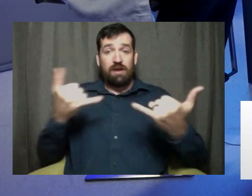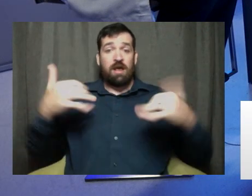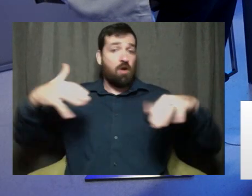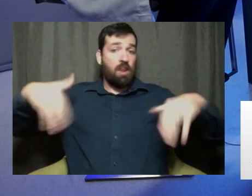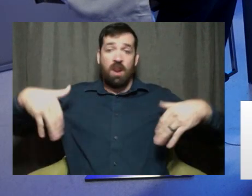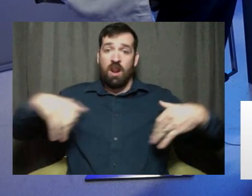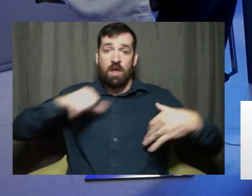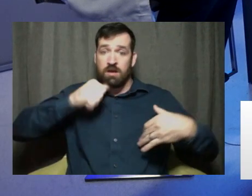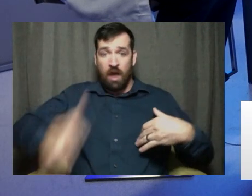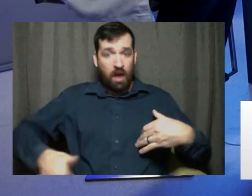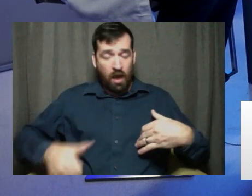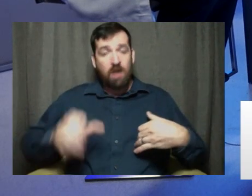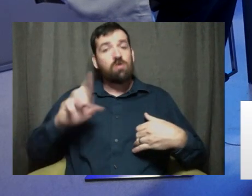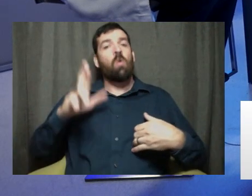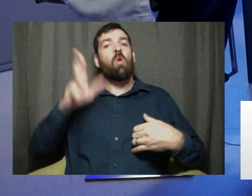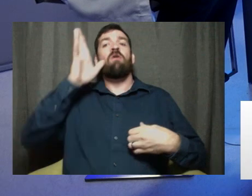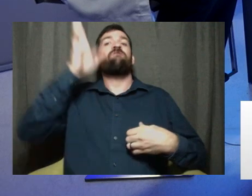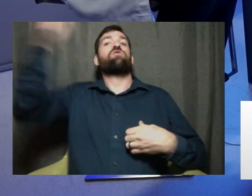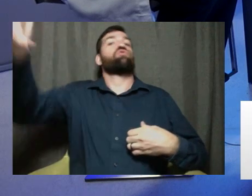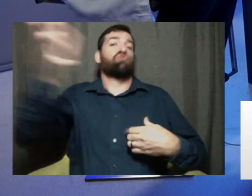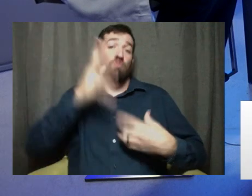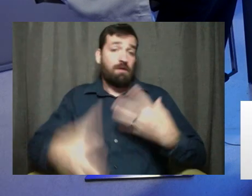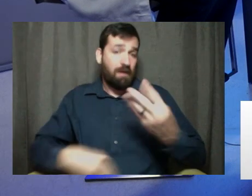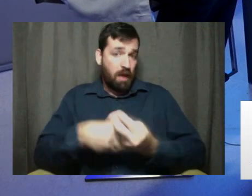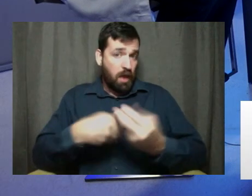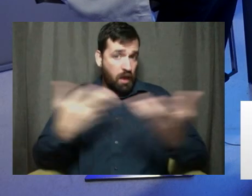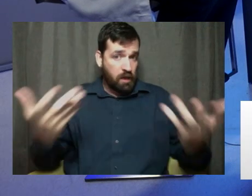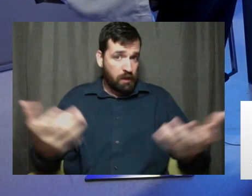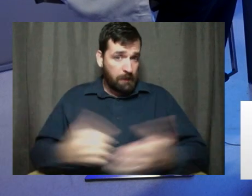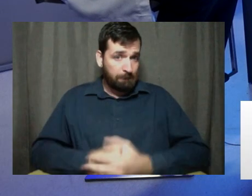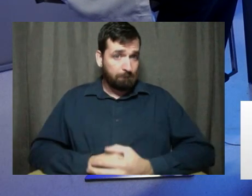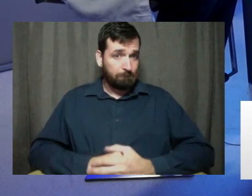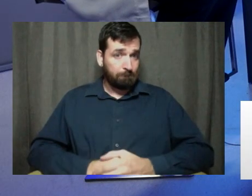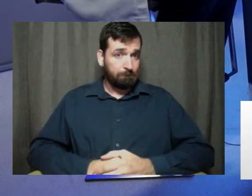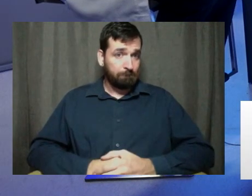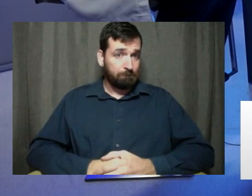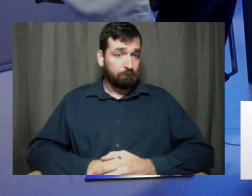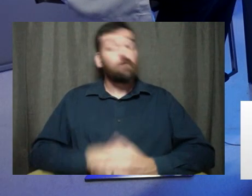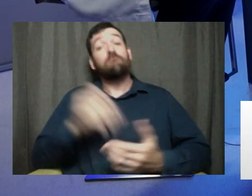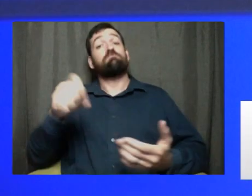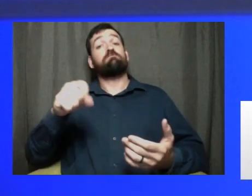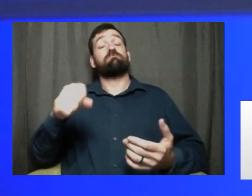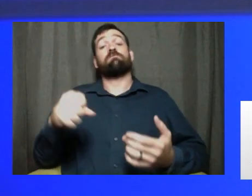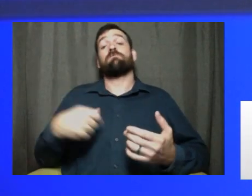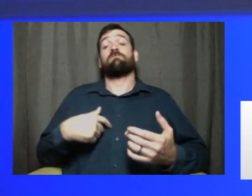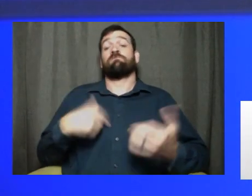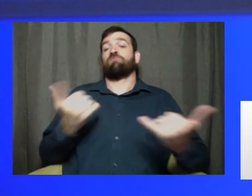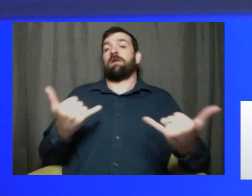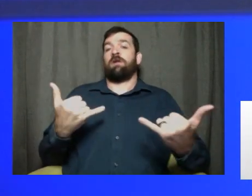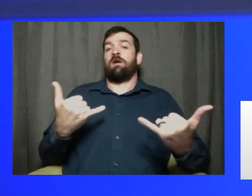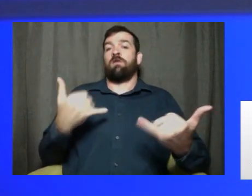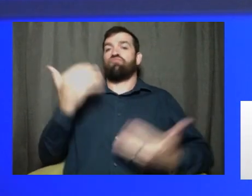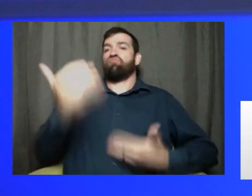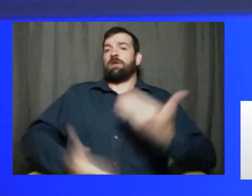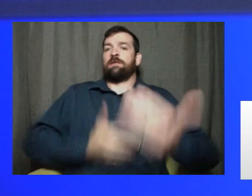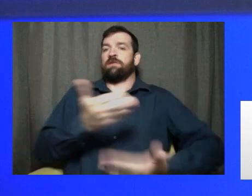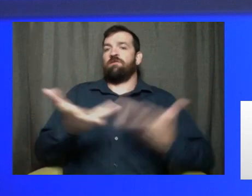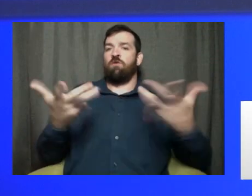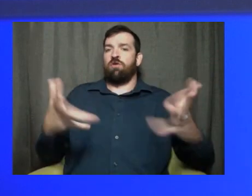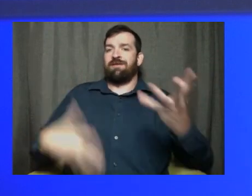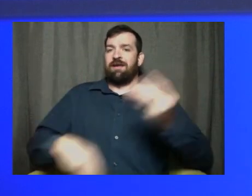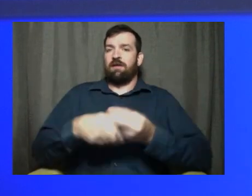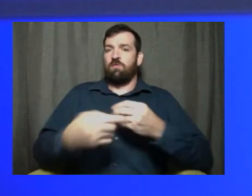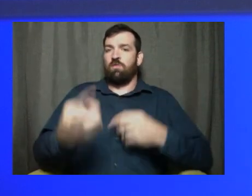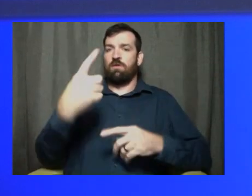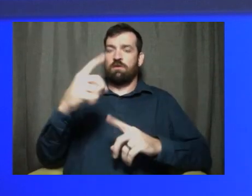maybe futuristically speaking, is there something that may be added down the road? Yeah, so we're actually in the process of adding one condition called